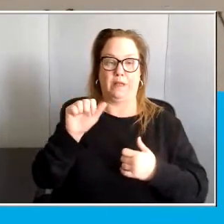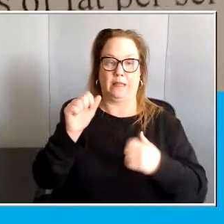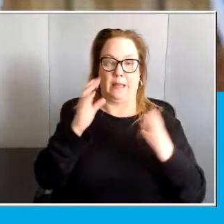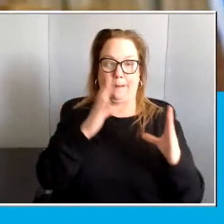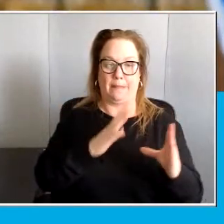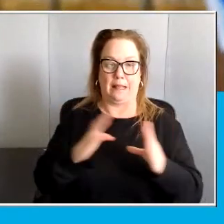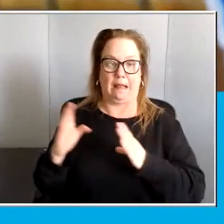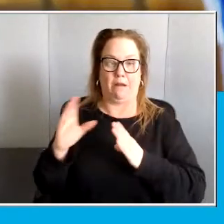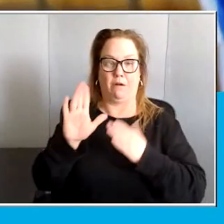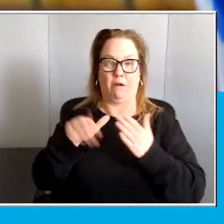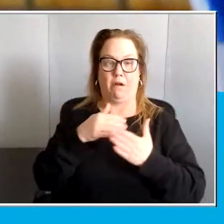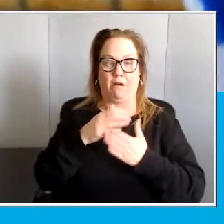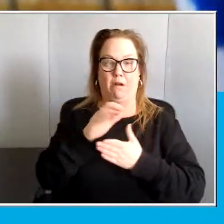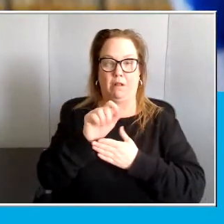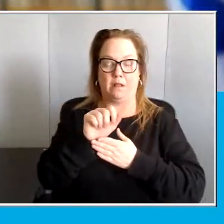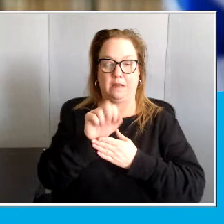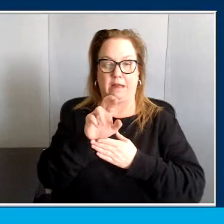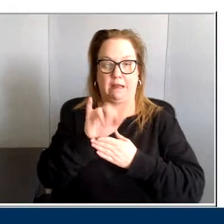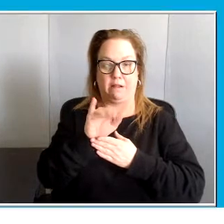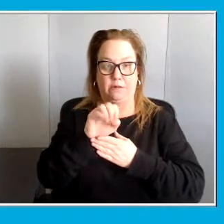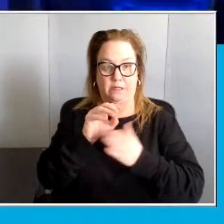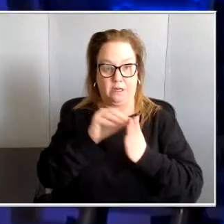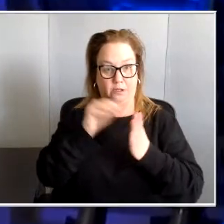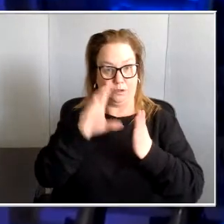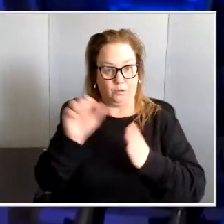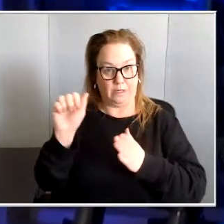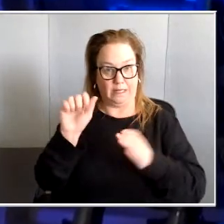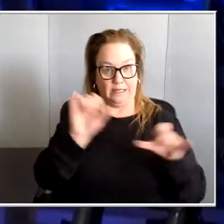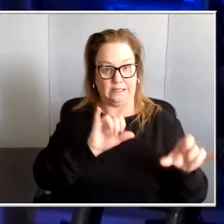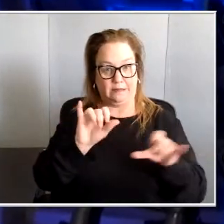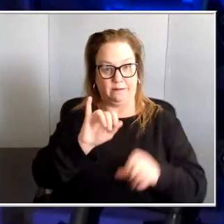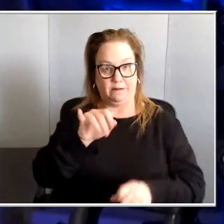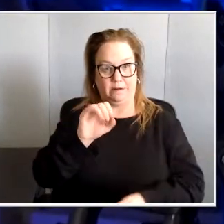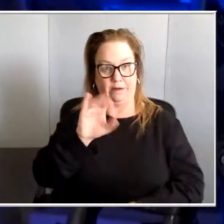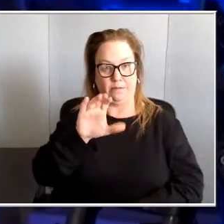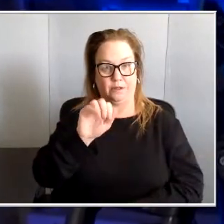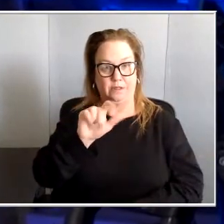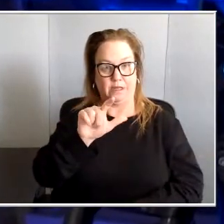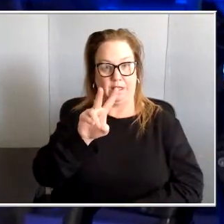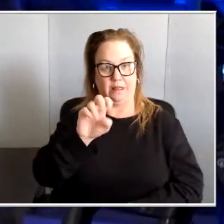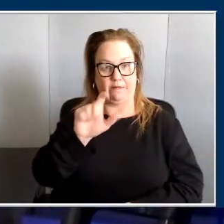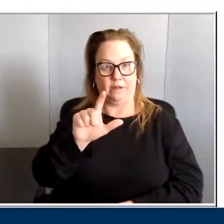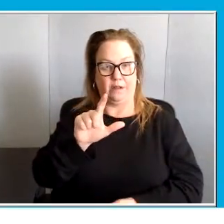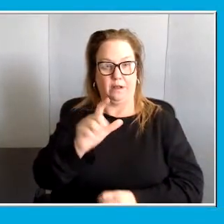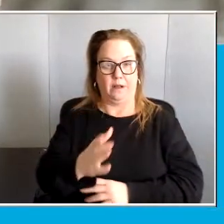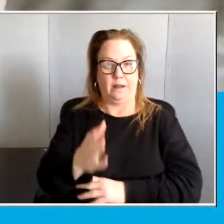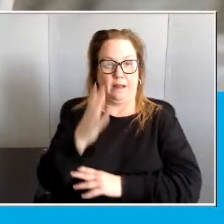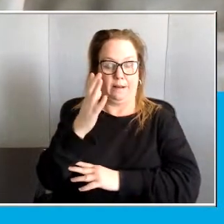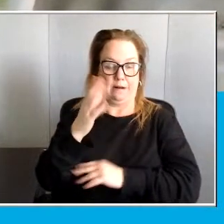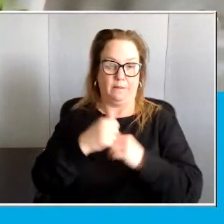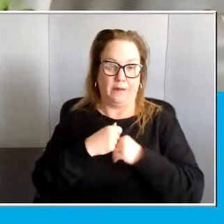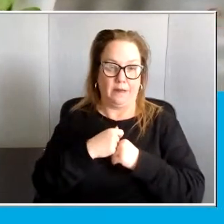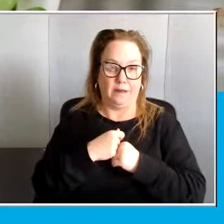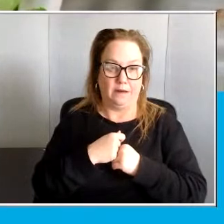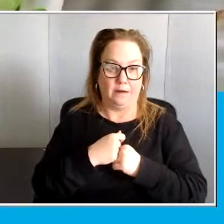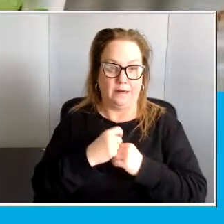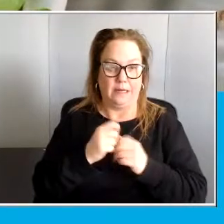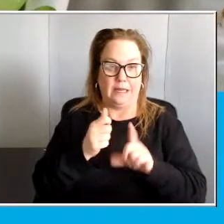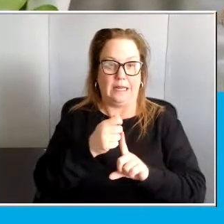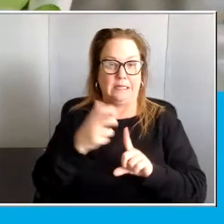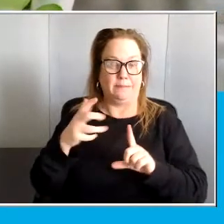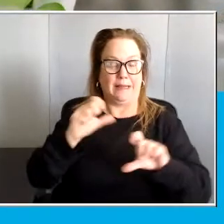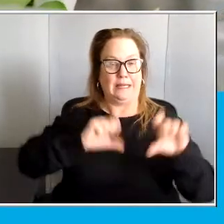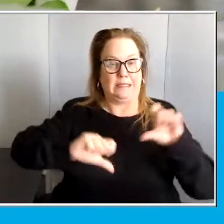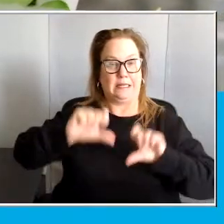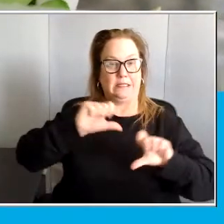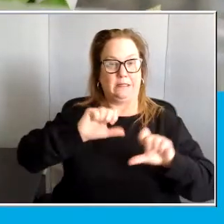calorie. Should student athletes do the same? I'm Jessica Lovell. Coming up on the next Morning Medical Update, the expanding science of